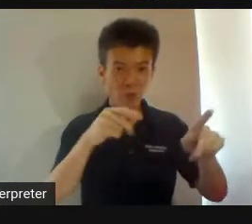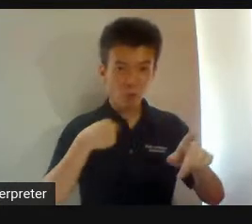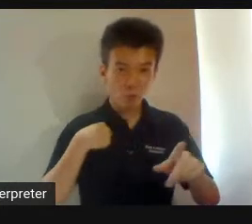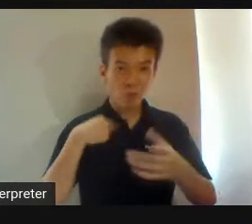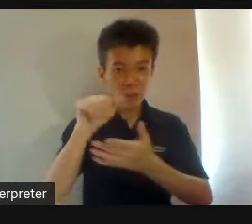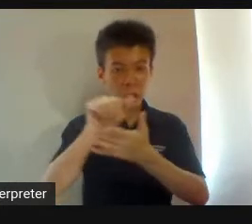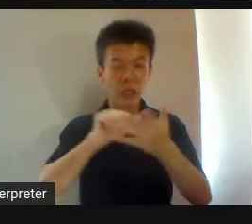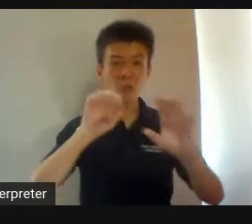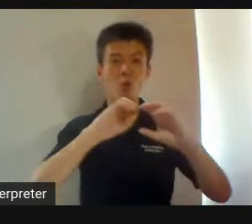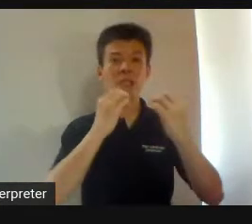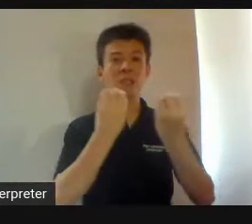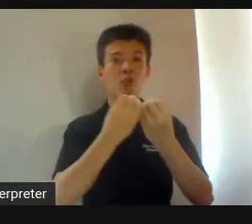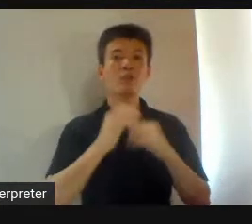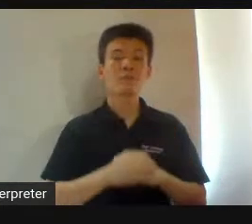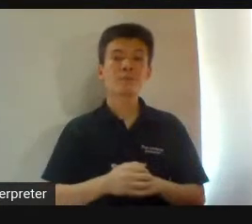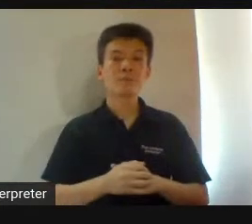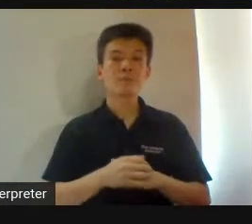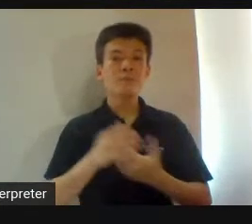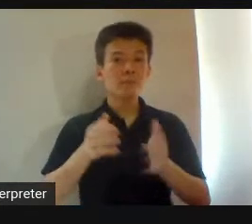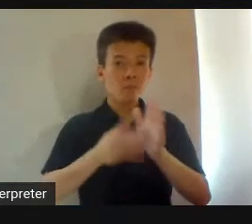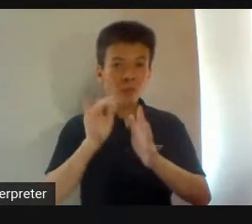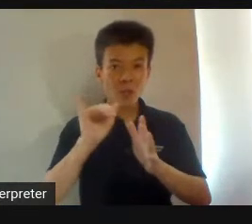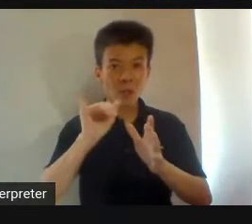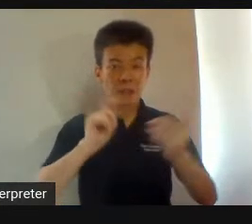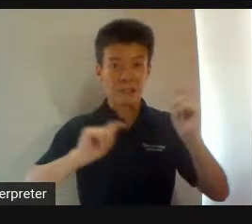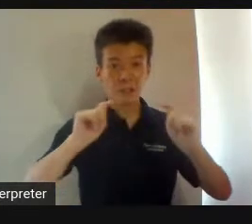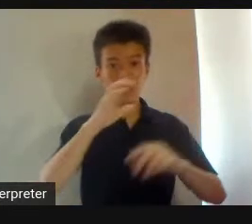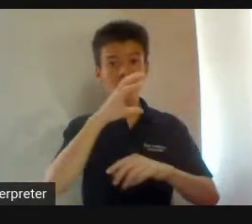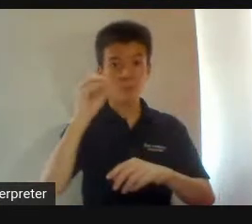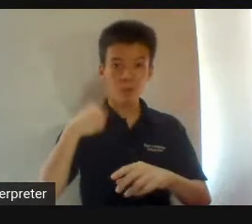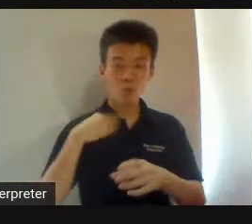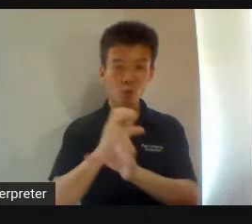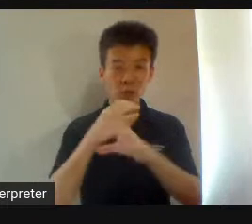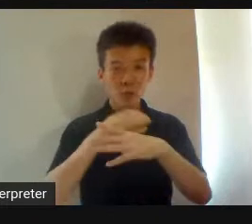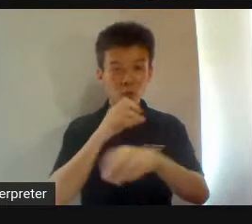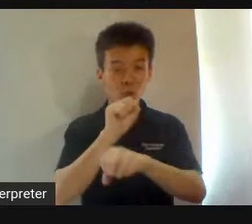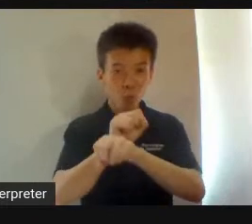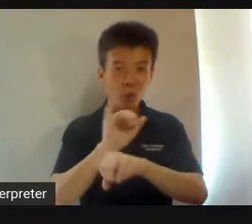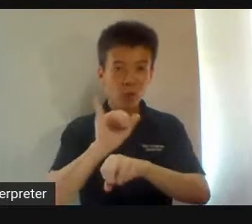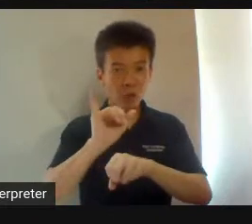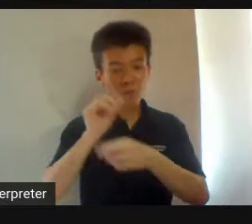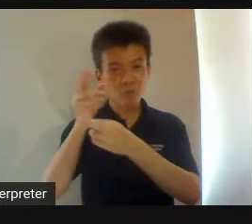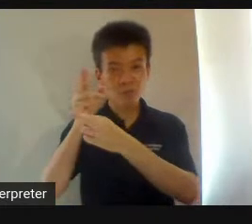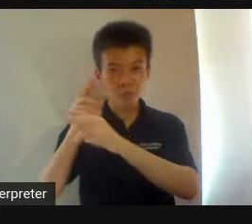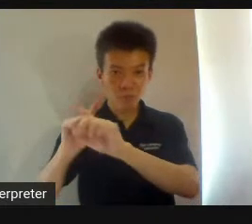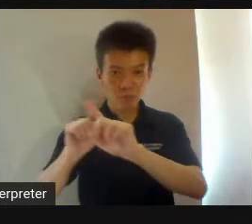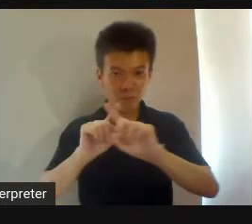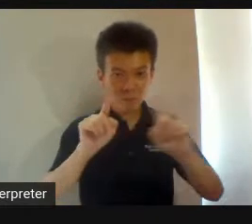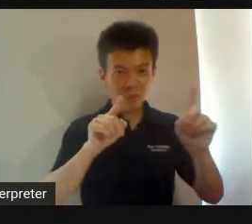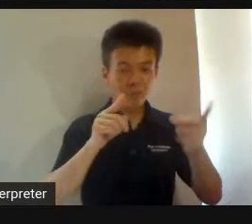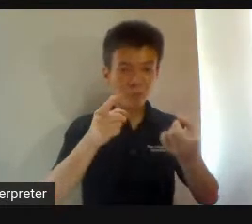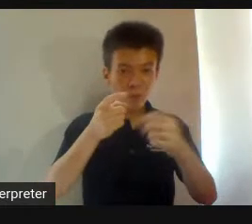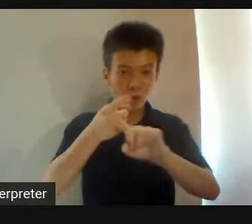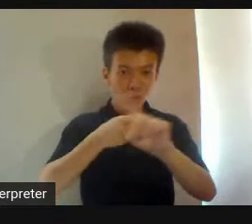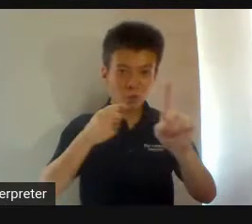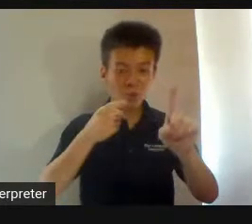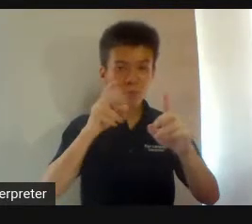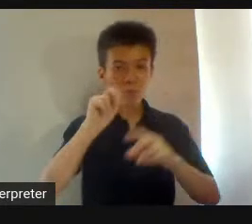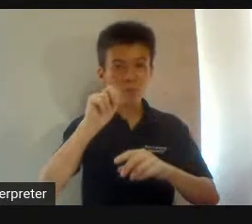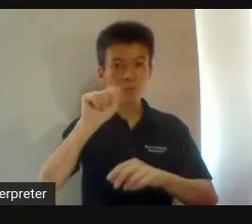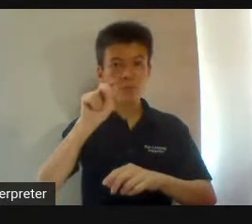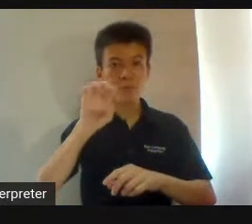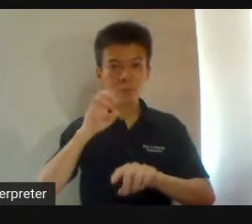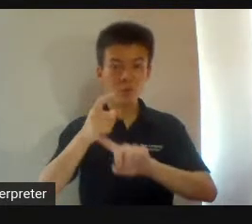arts organization that runs like a theater company. We create work that is respectfully excavated from the narratives of